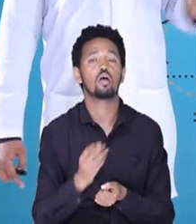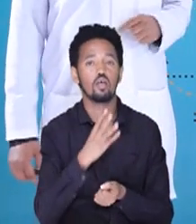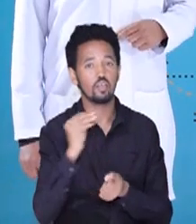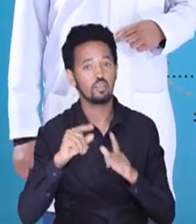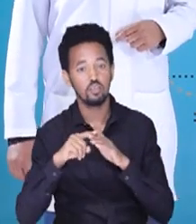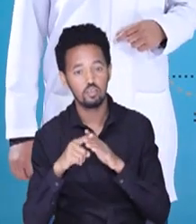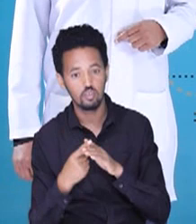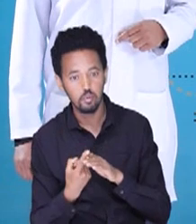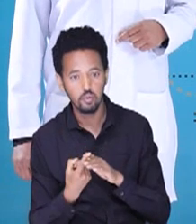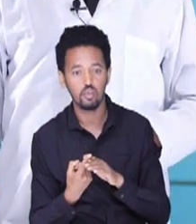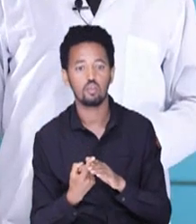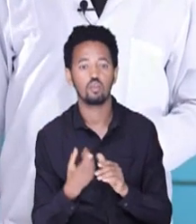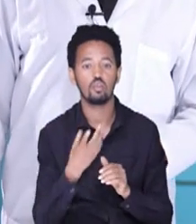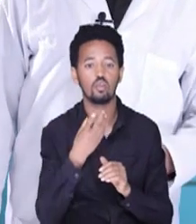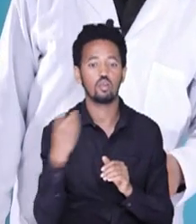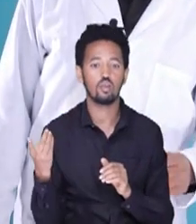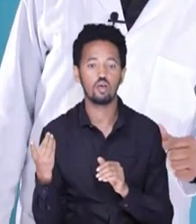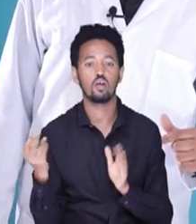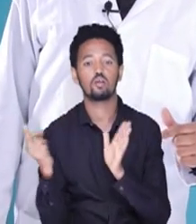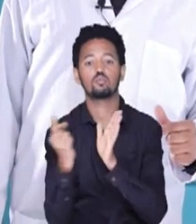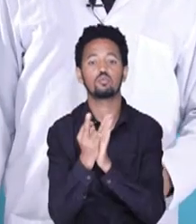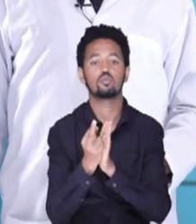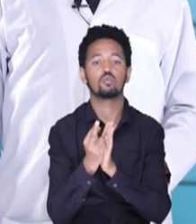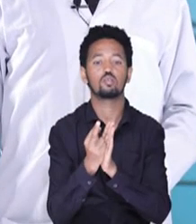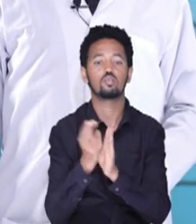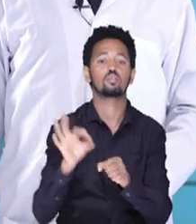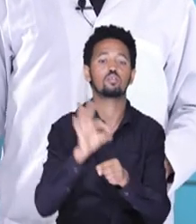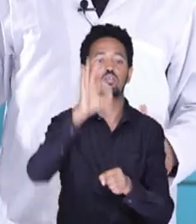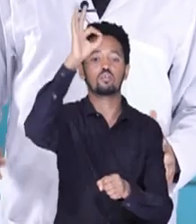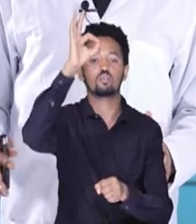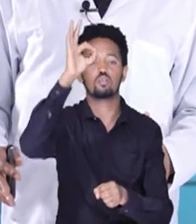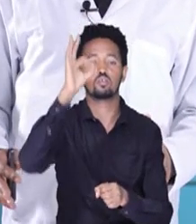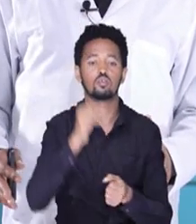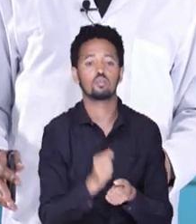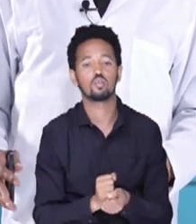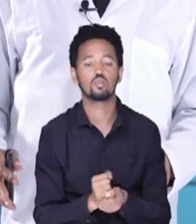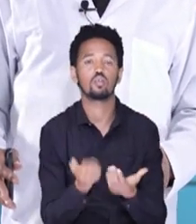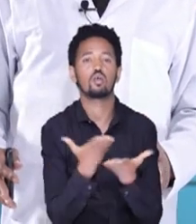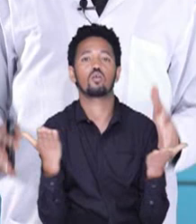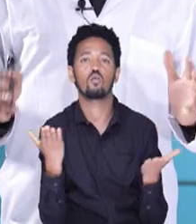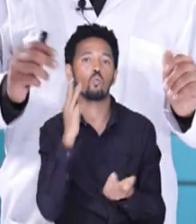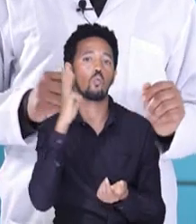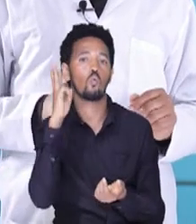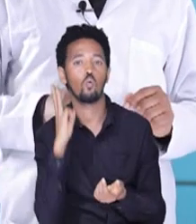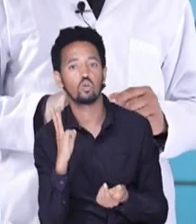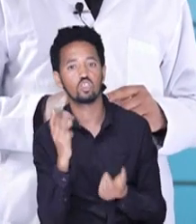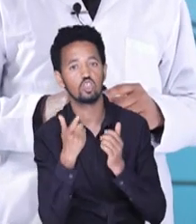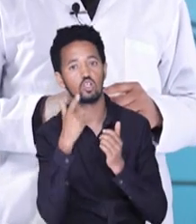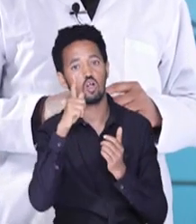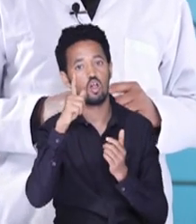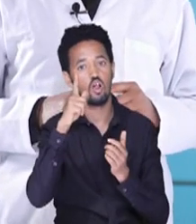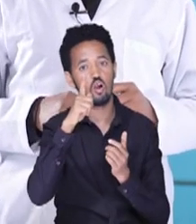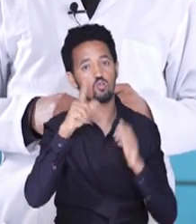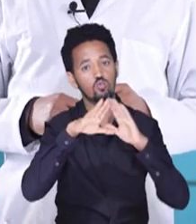The Ming Dynasty. By the way, before Ming Dynasty, there was a lot of dynasty in